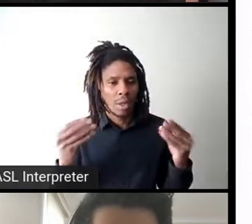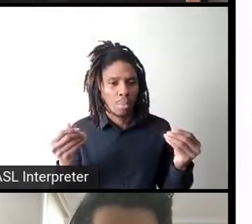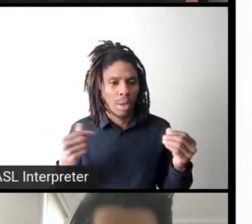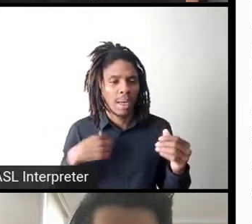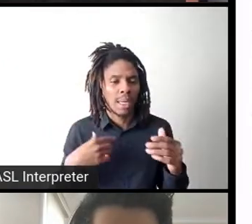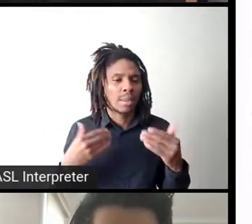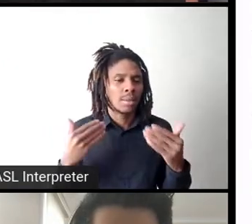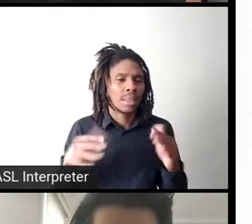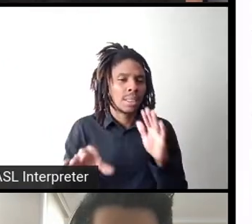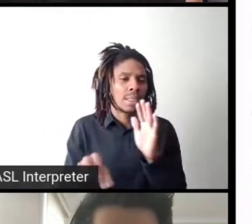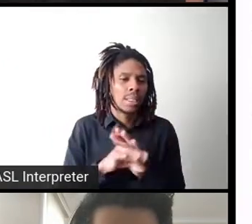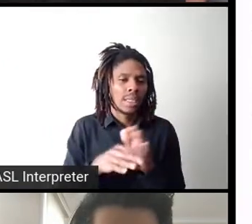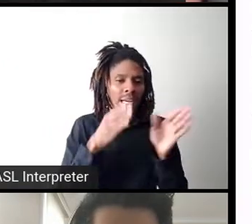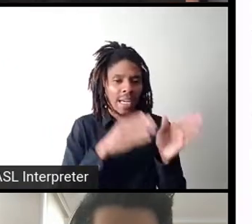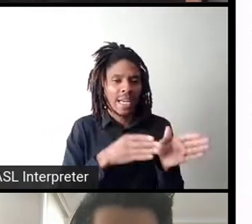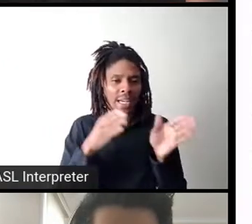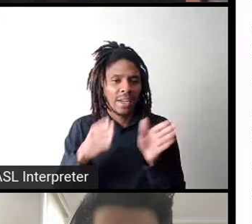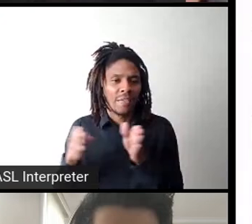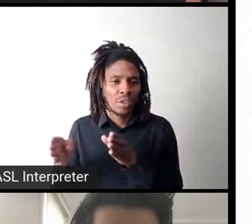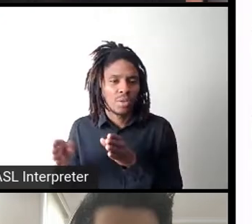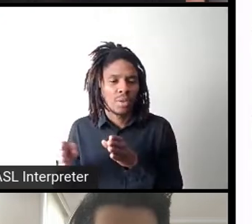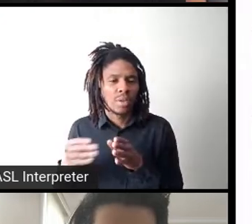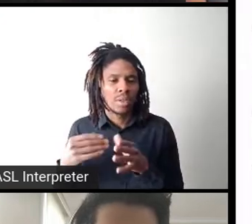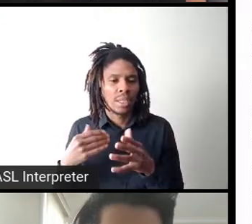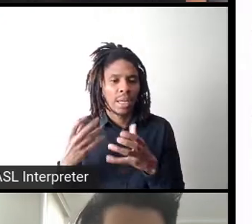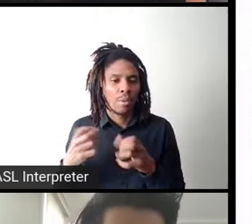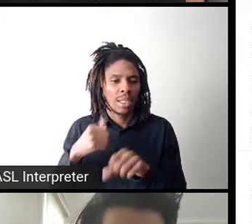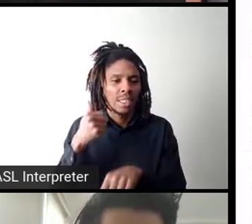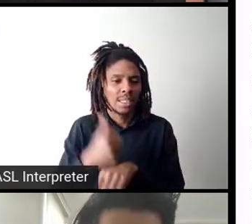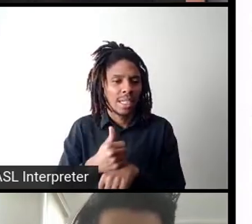select individual elements that I want to set the value for